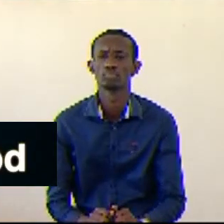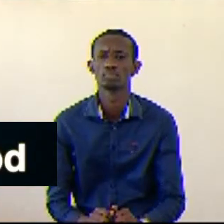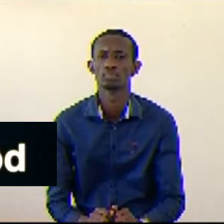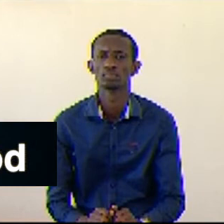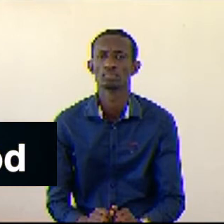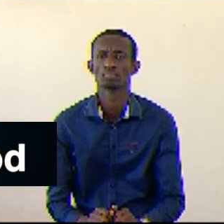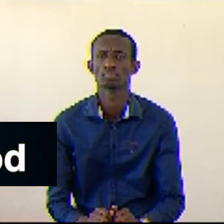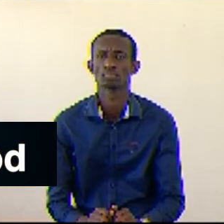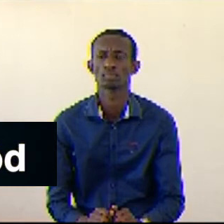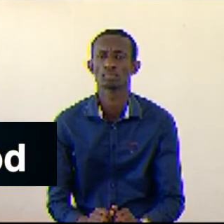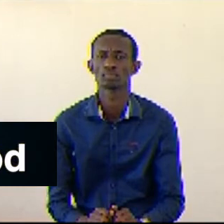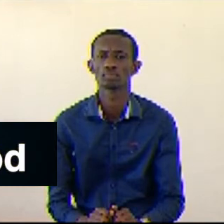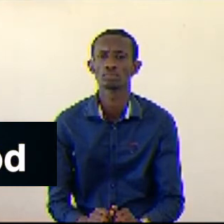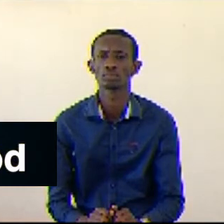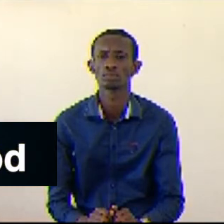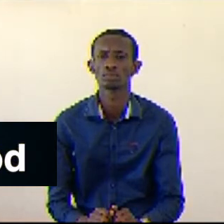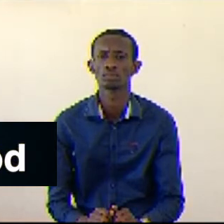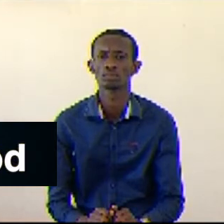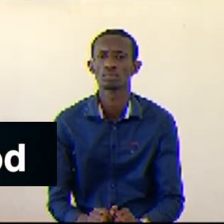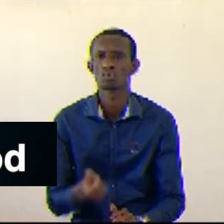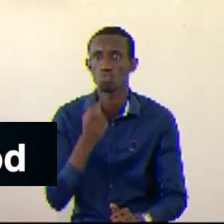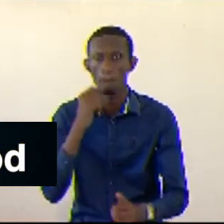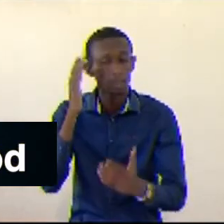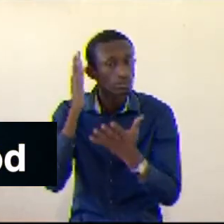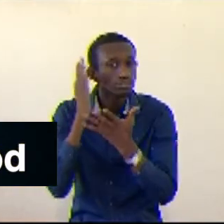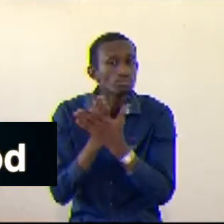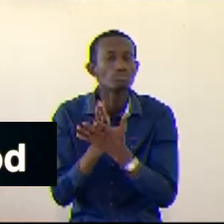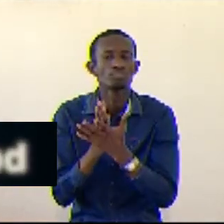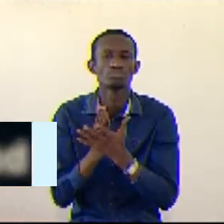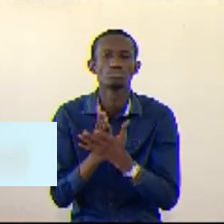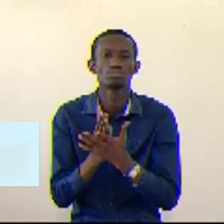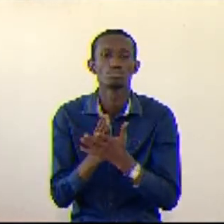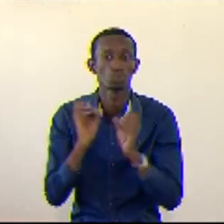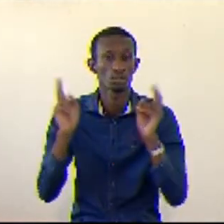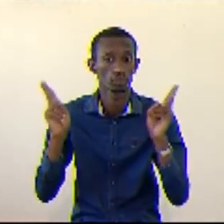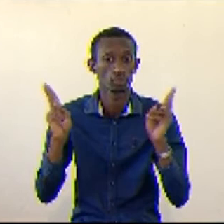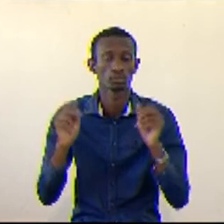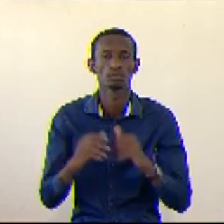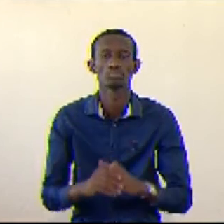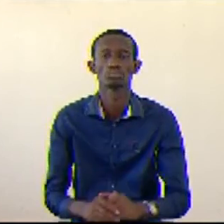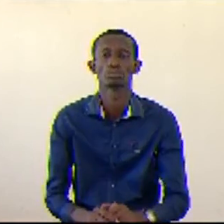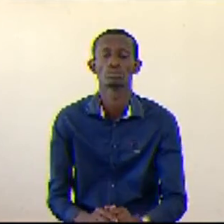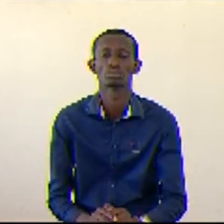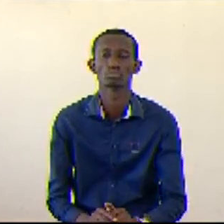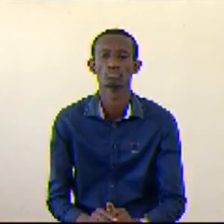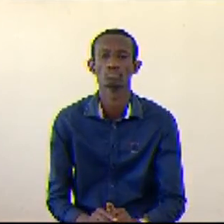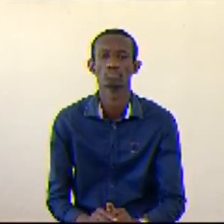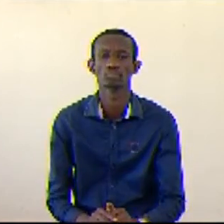limit. So you have to stop. Okay?